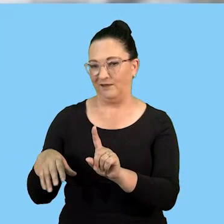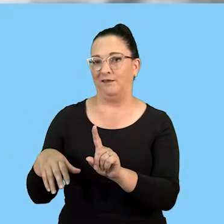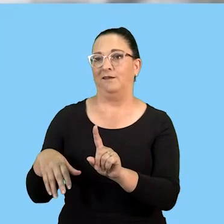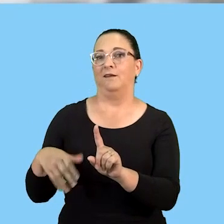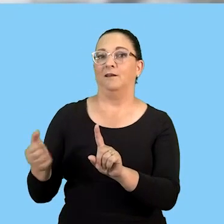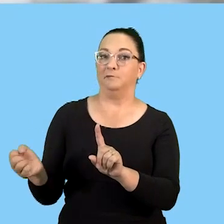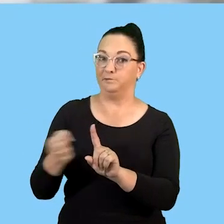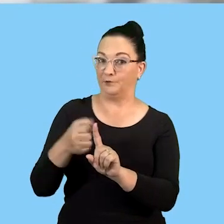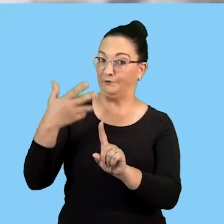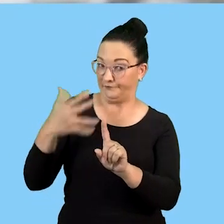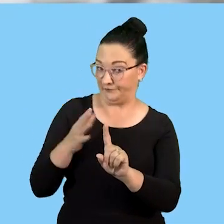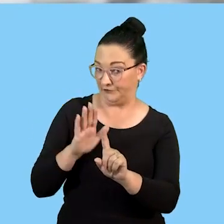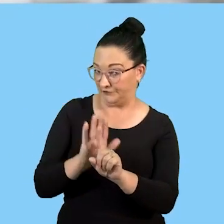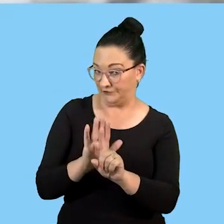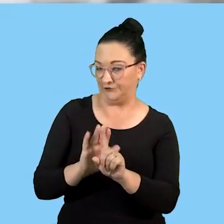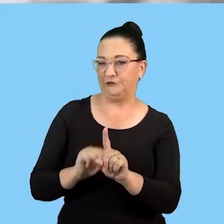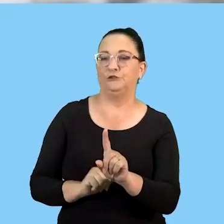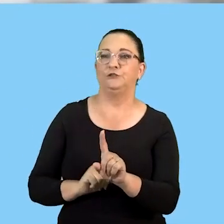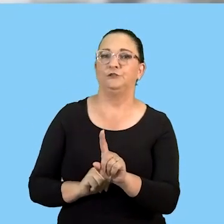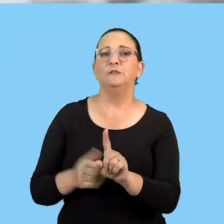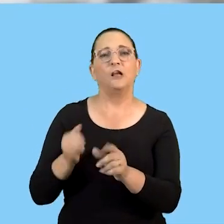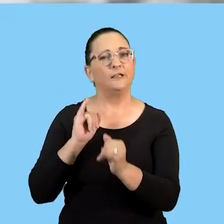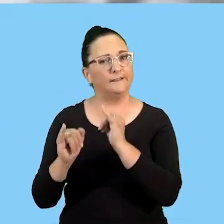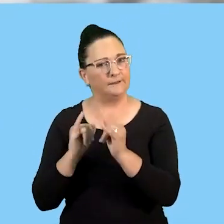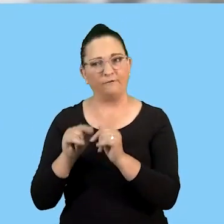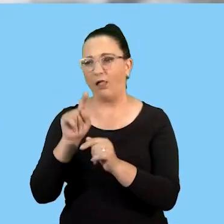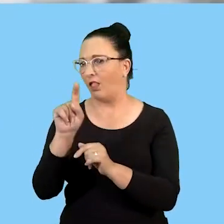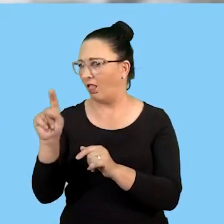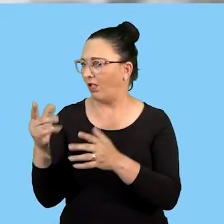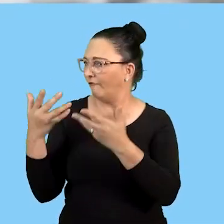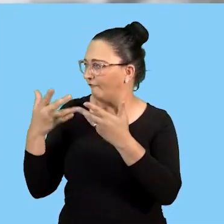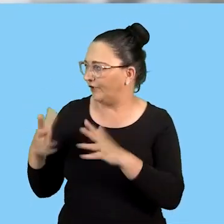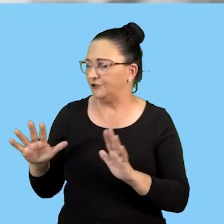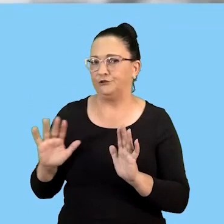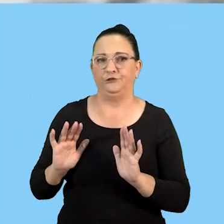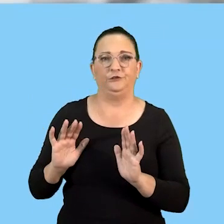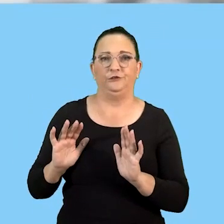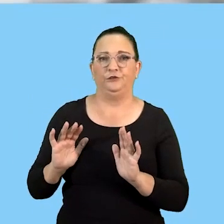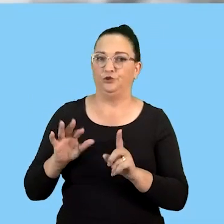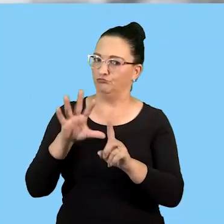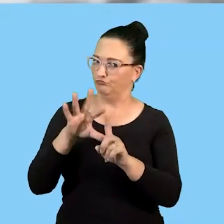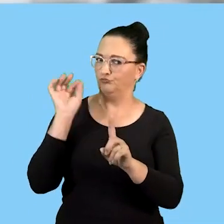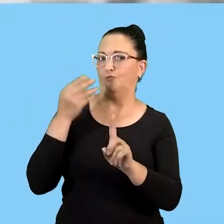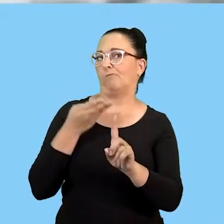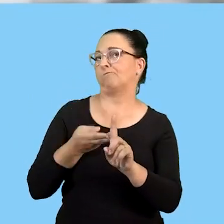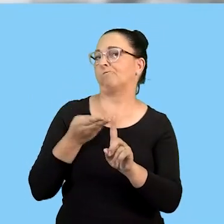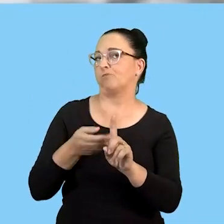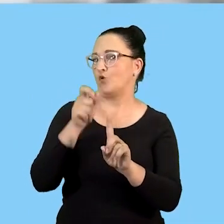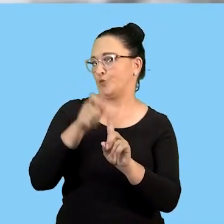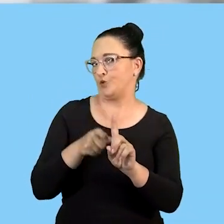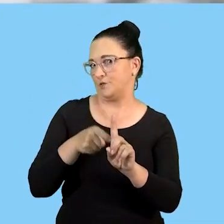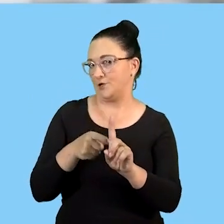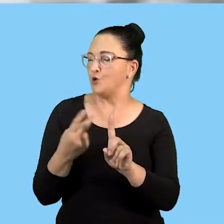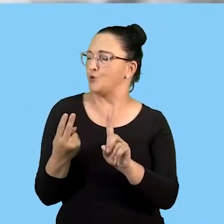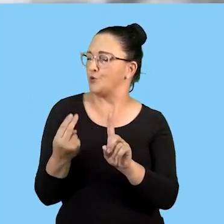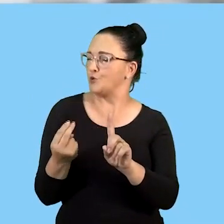already the employee, they have gone through different interviews with different candidates, and they have selected now